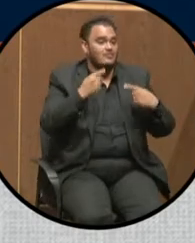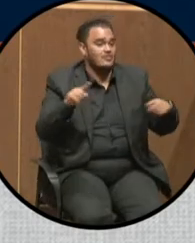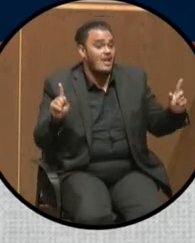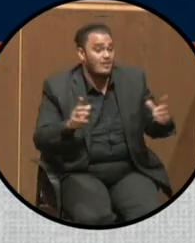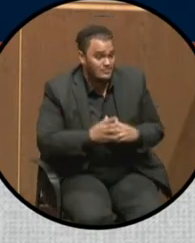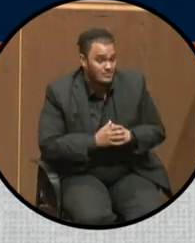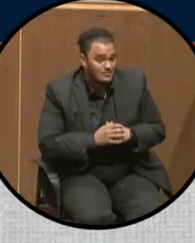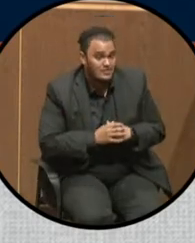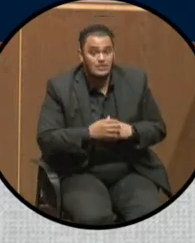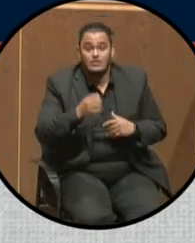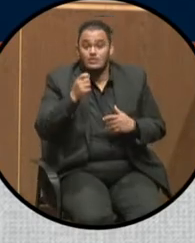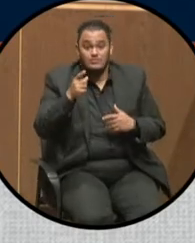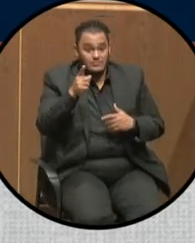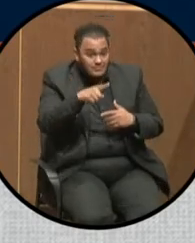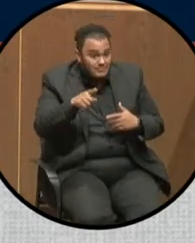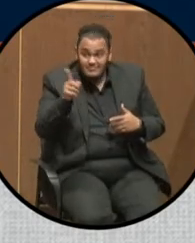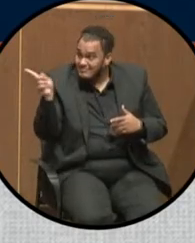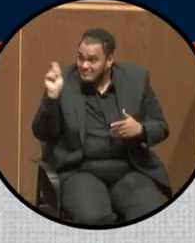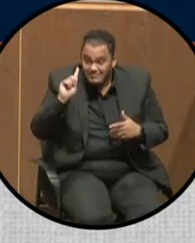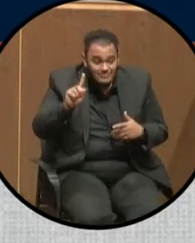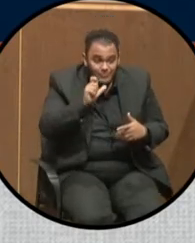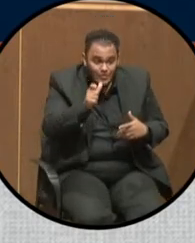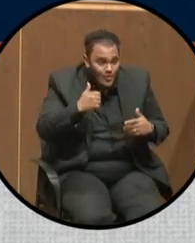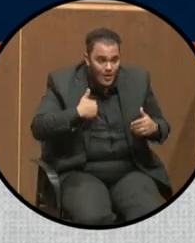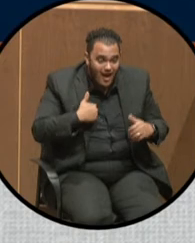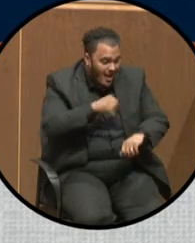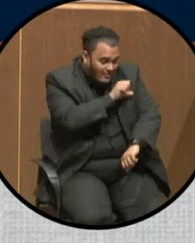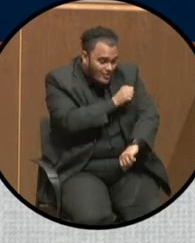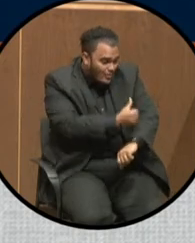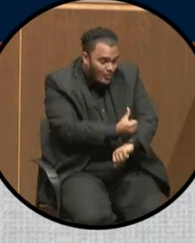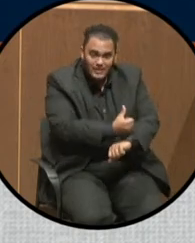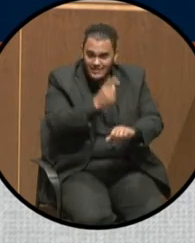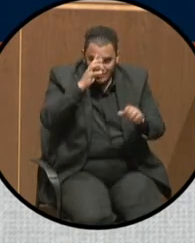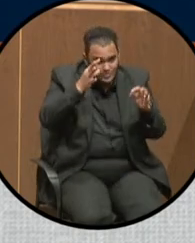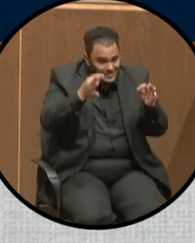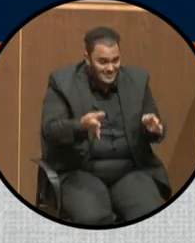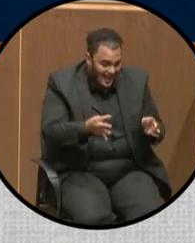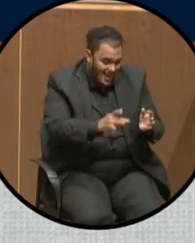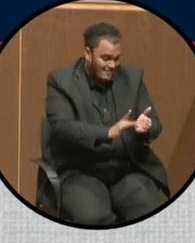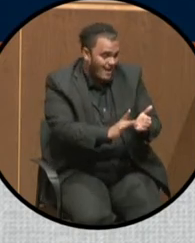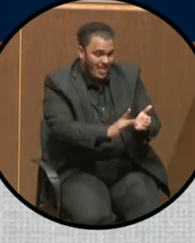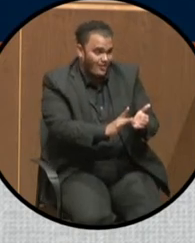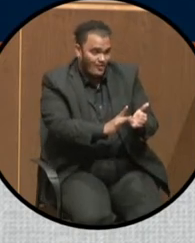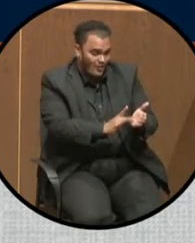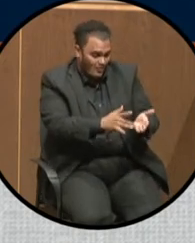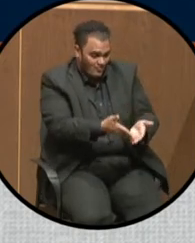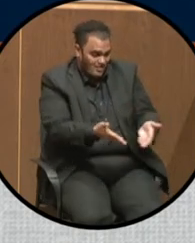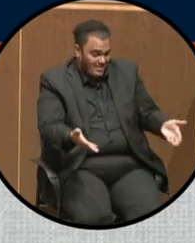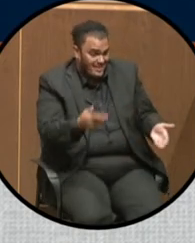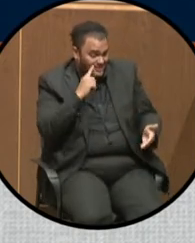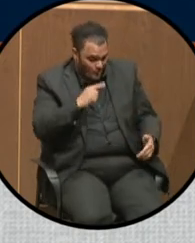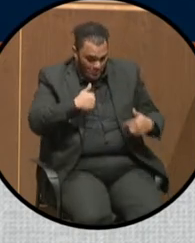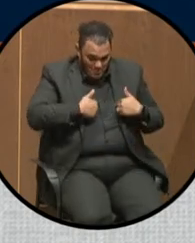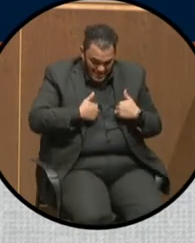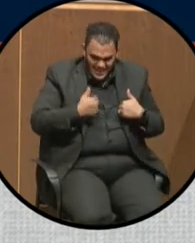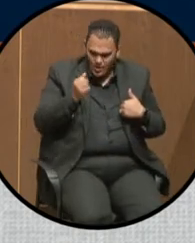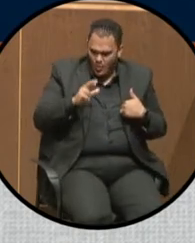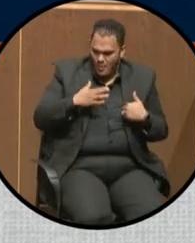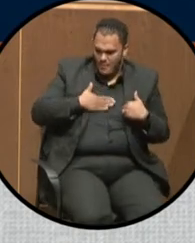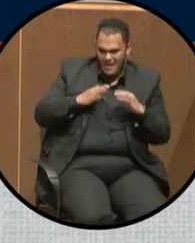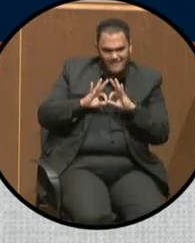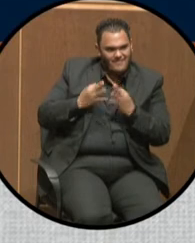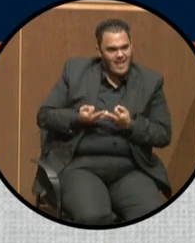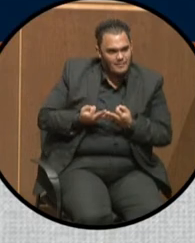the authority to make a medical decision for myself or anyone in my family. And so to keep masks optional allows the